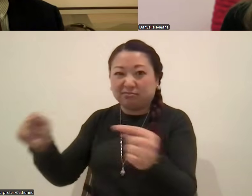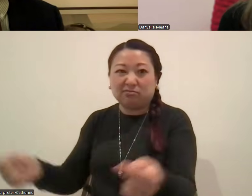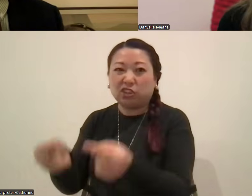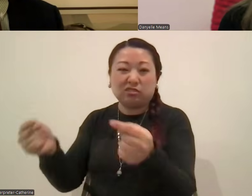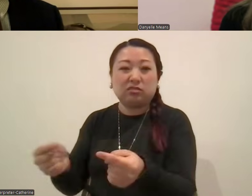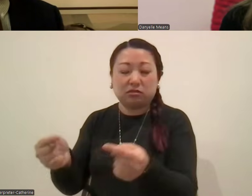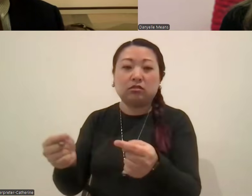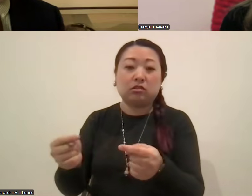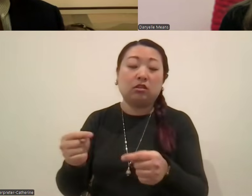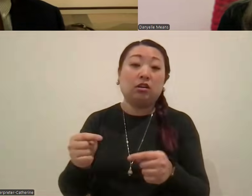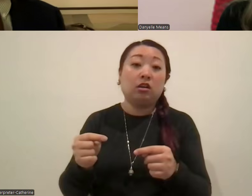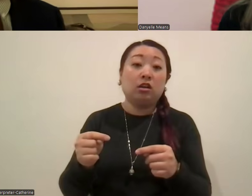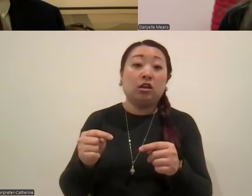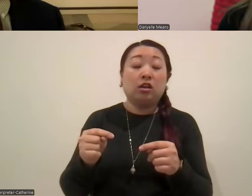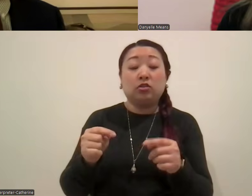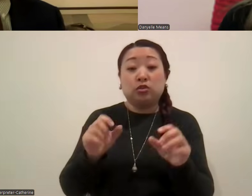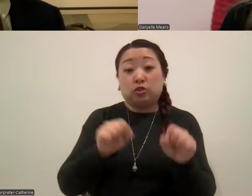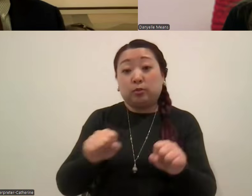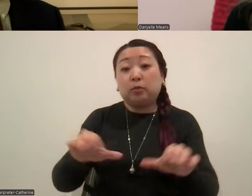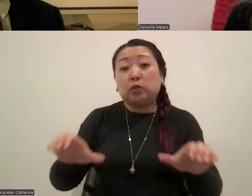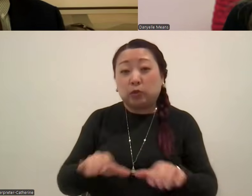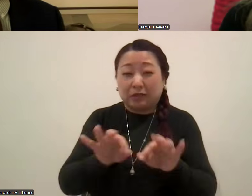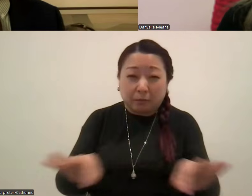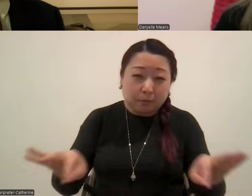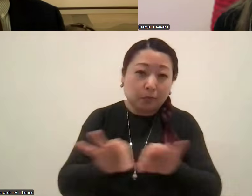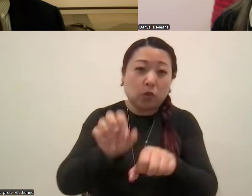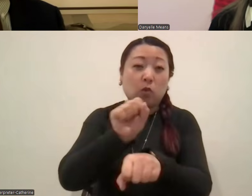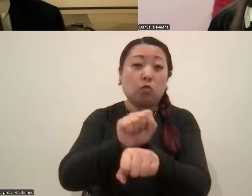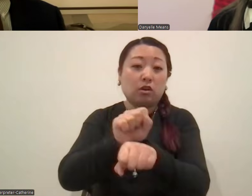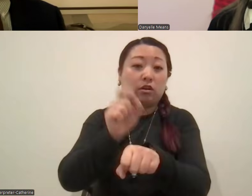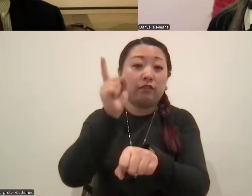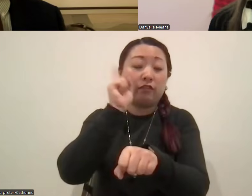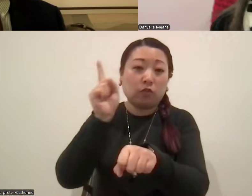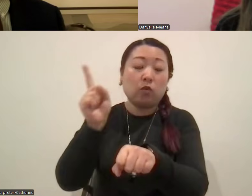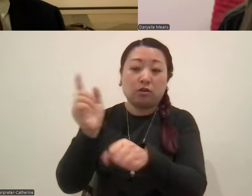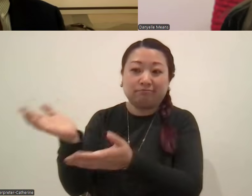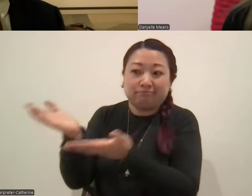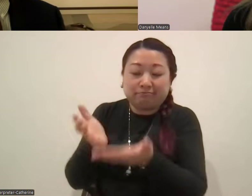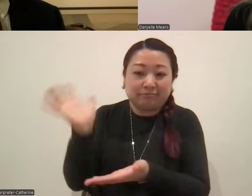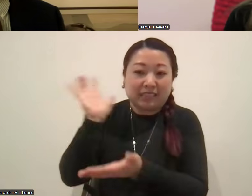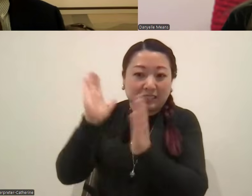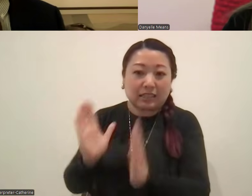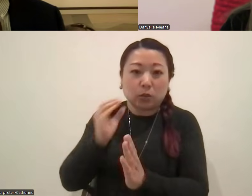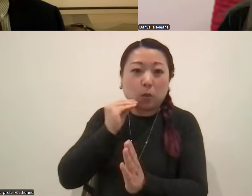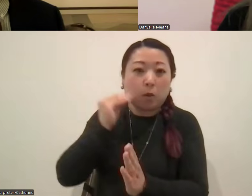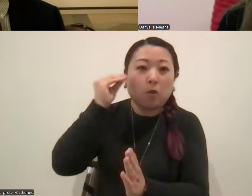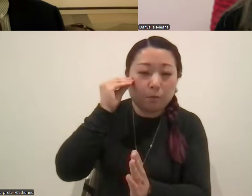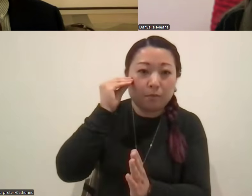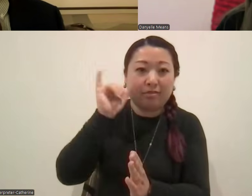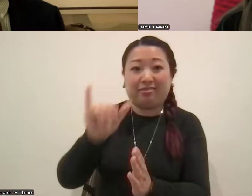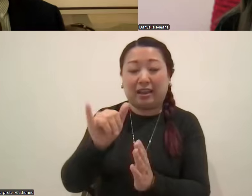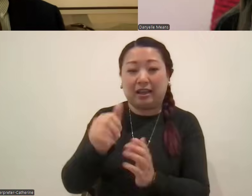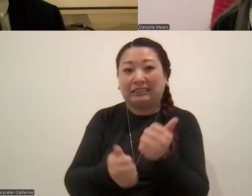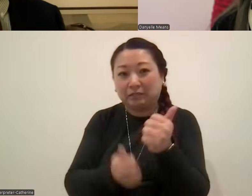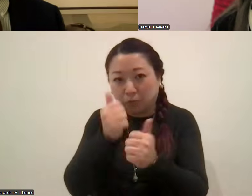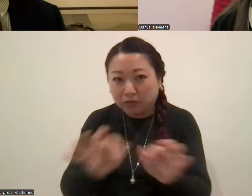be able to do the important work of getting the ancestors home, I think is the most